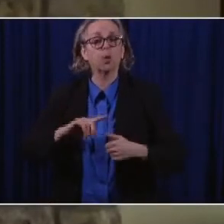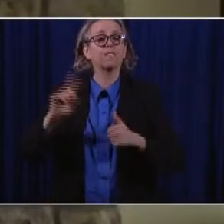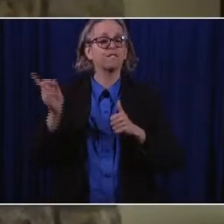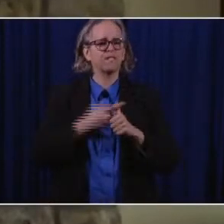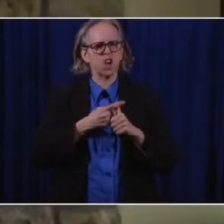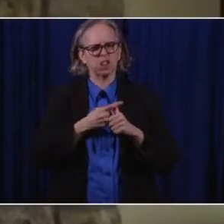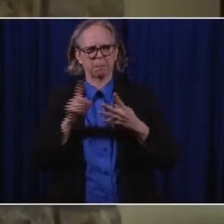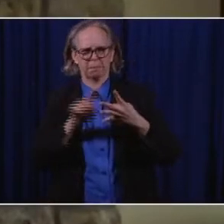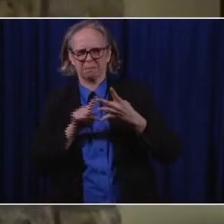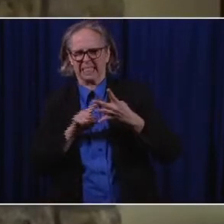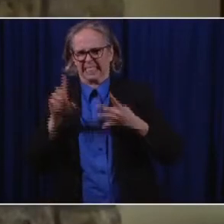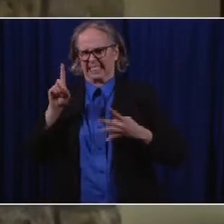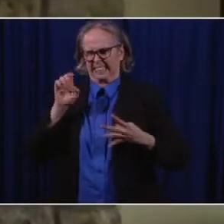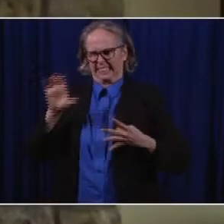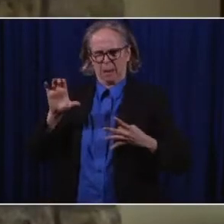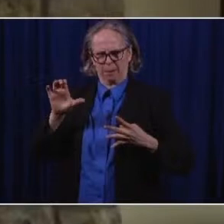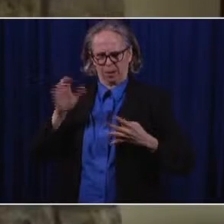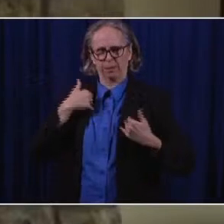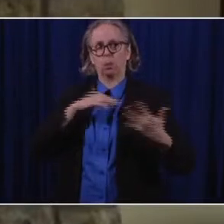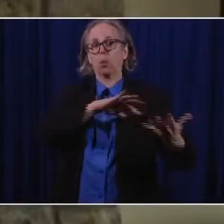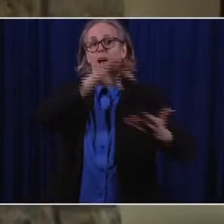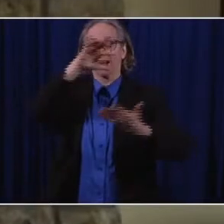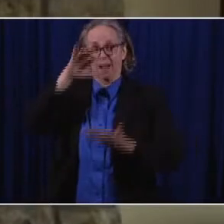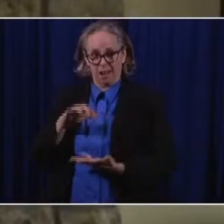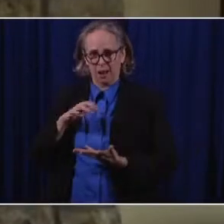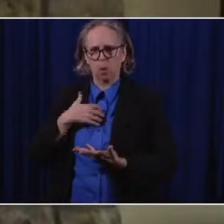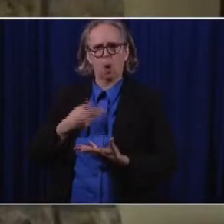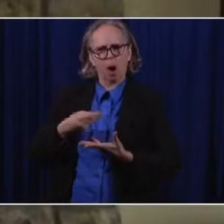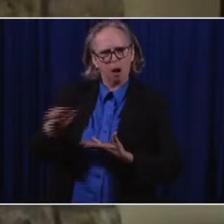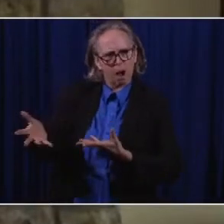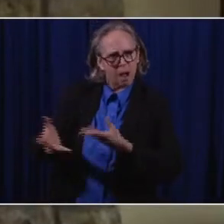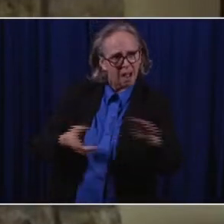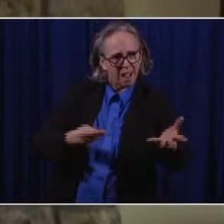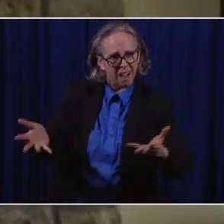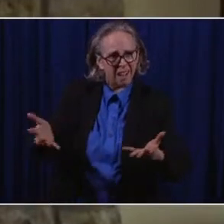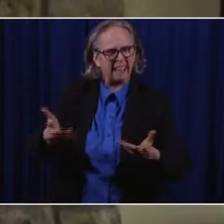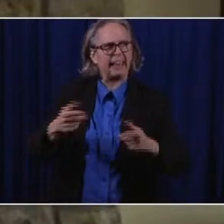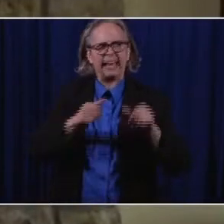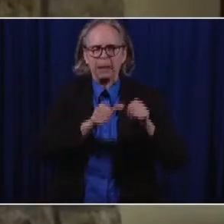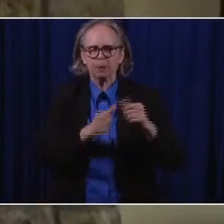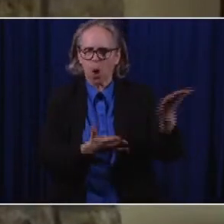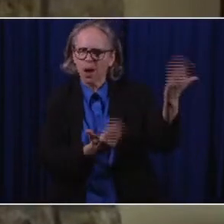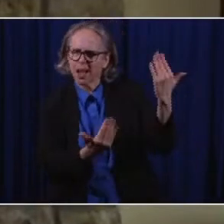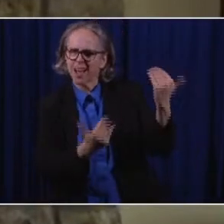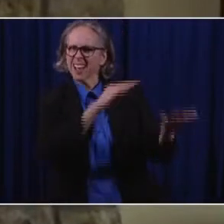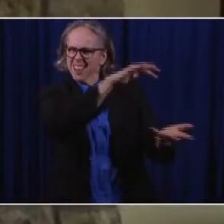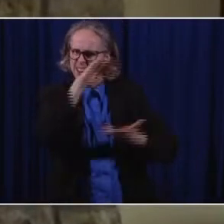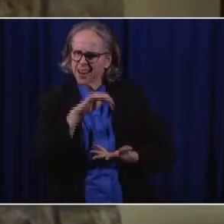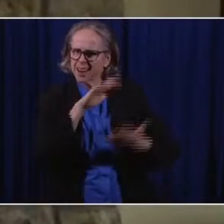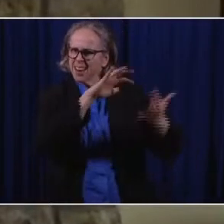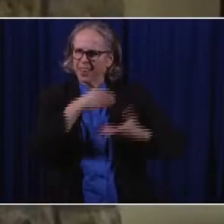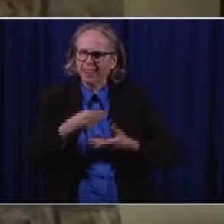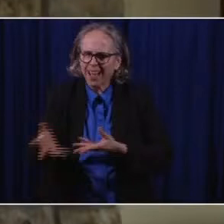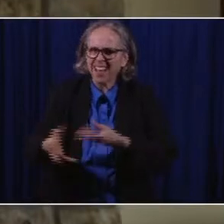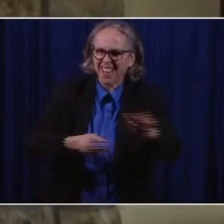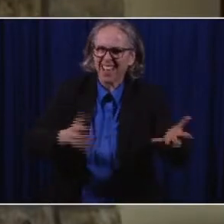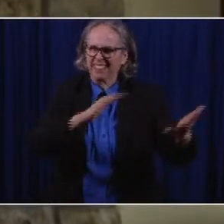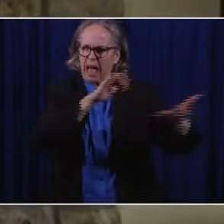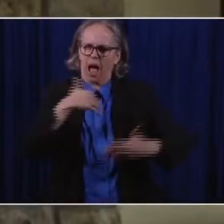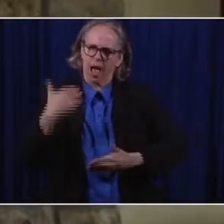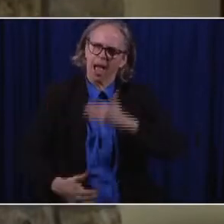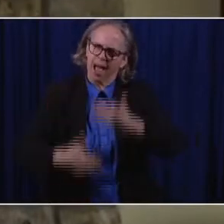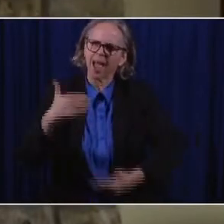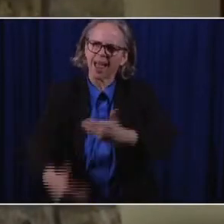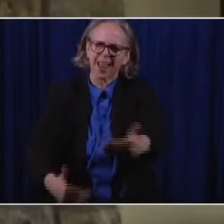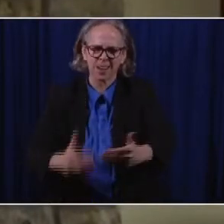it will continue to come in from there on. Then we kick in with the second vaccine,